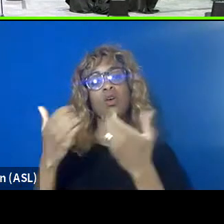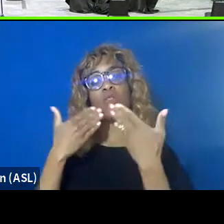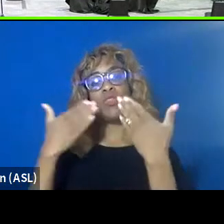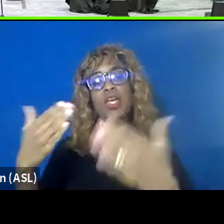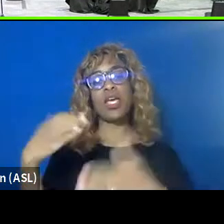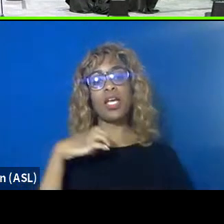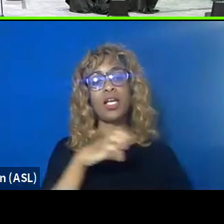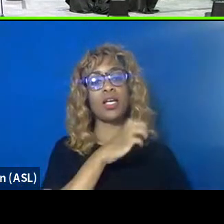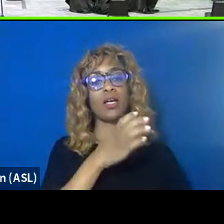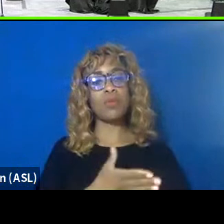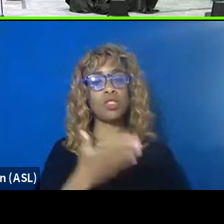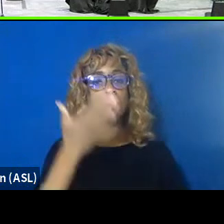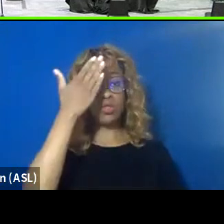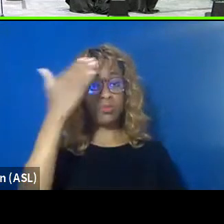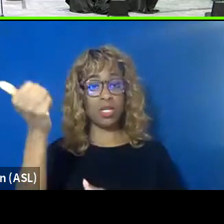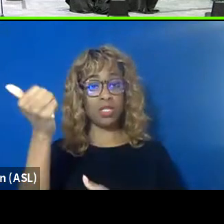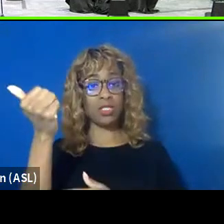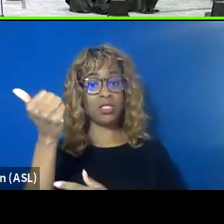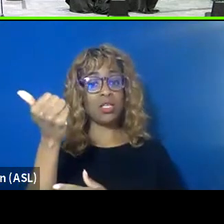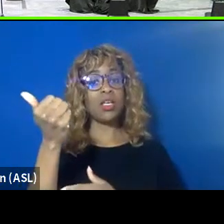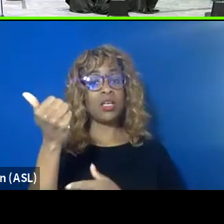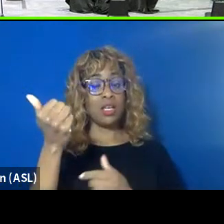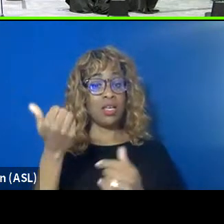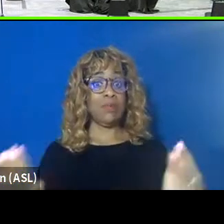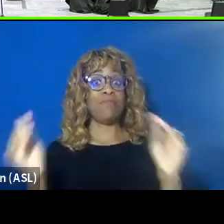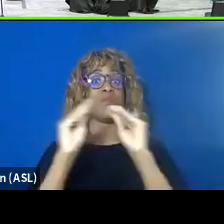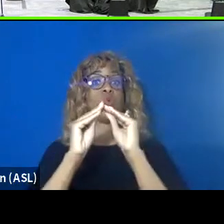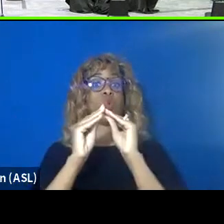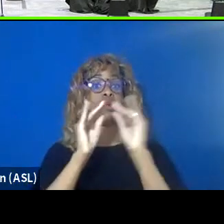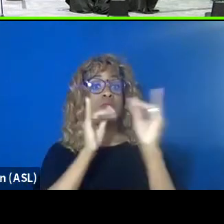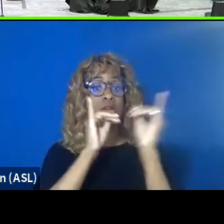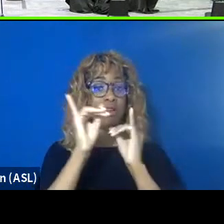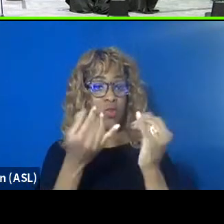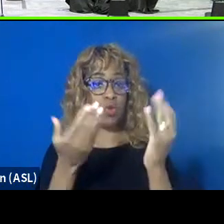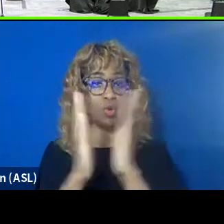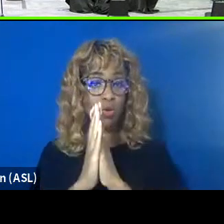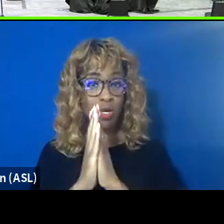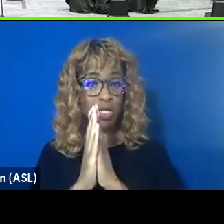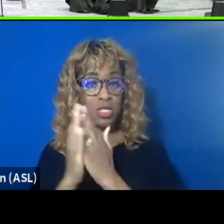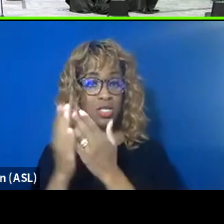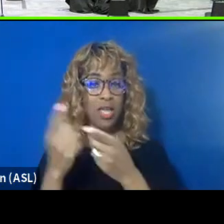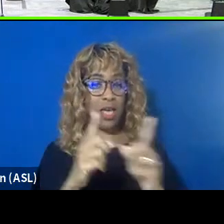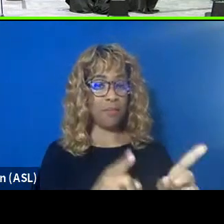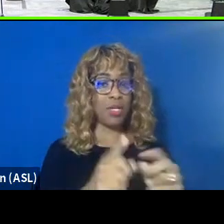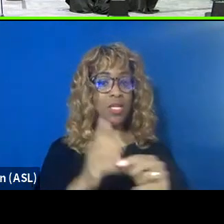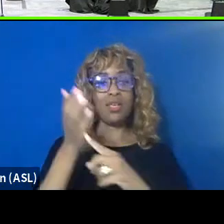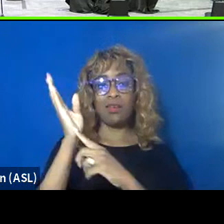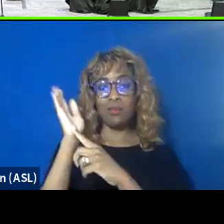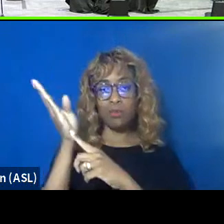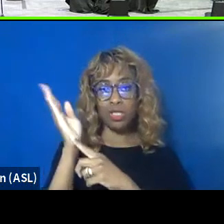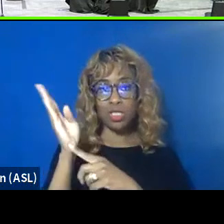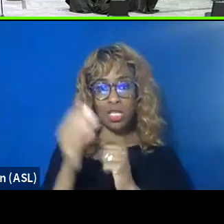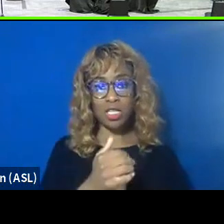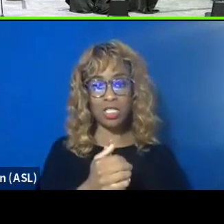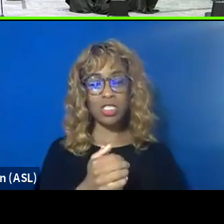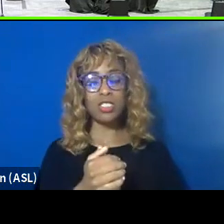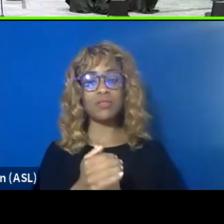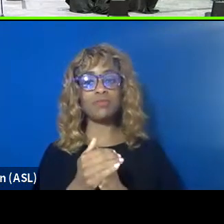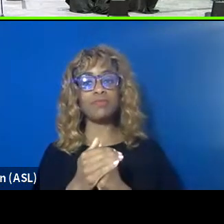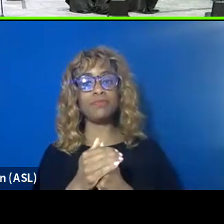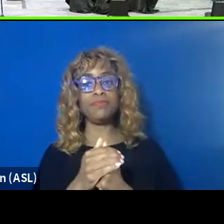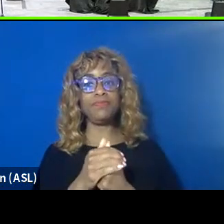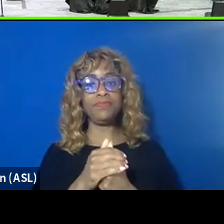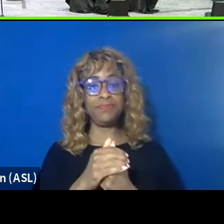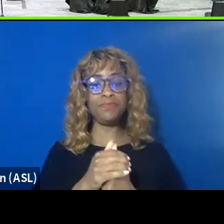the commissioners because there's been an uptick in interview requests, presentations. I'm seeing presentations